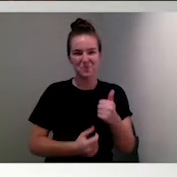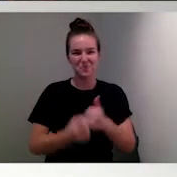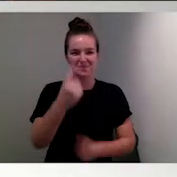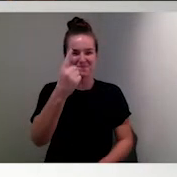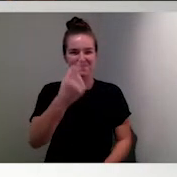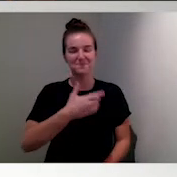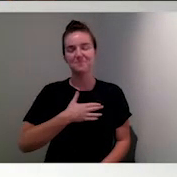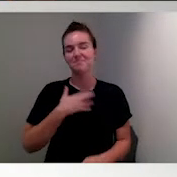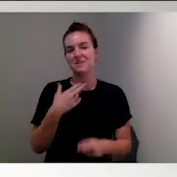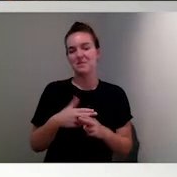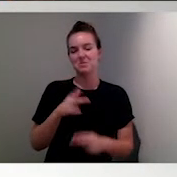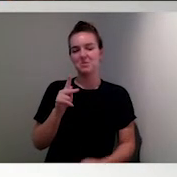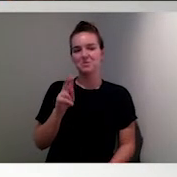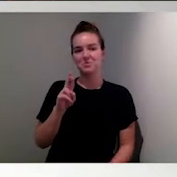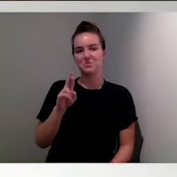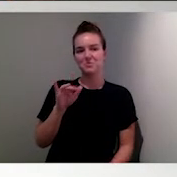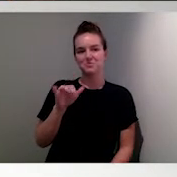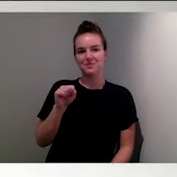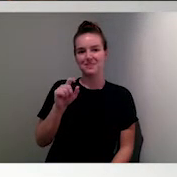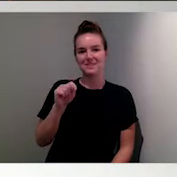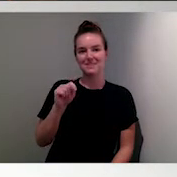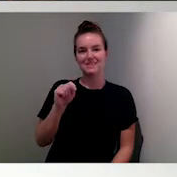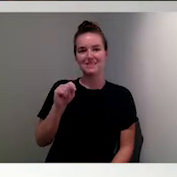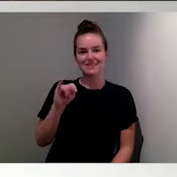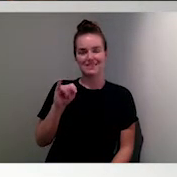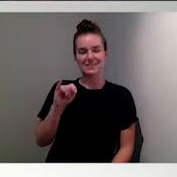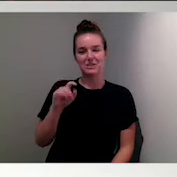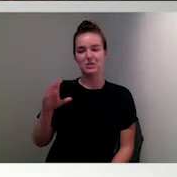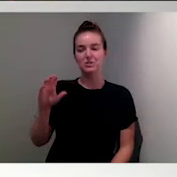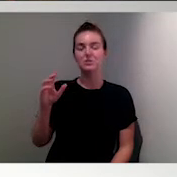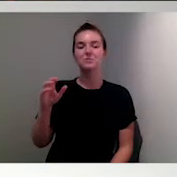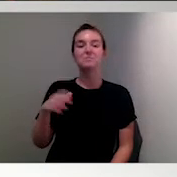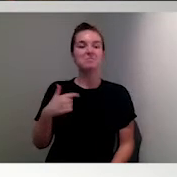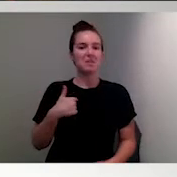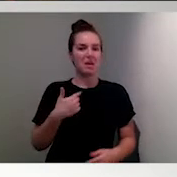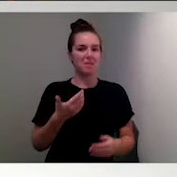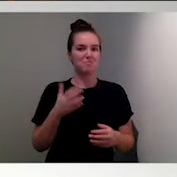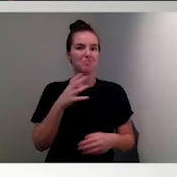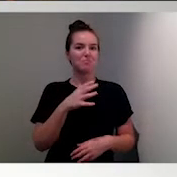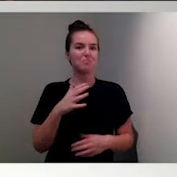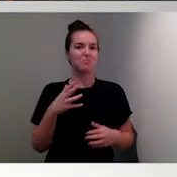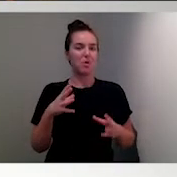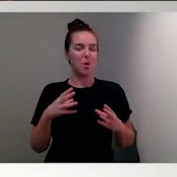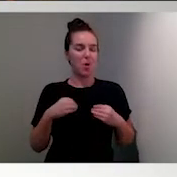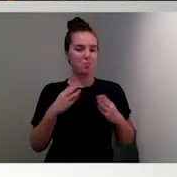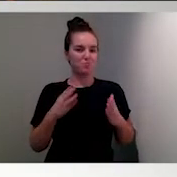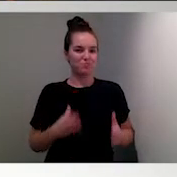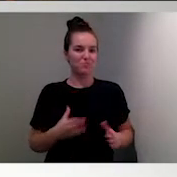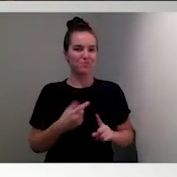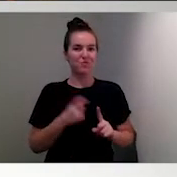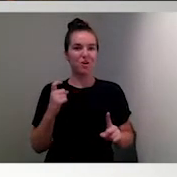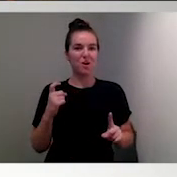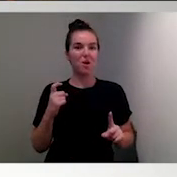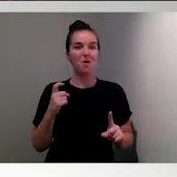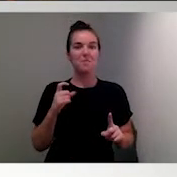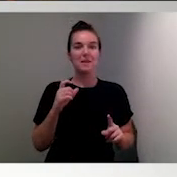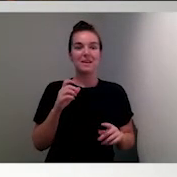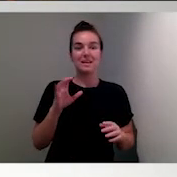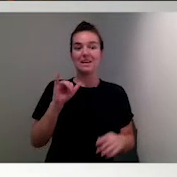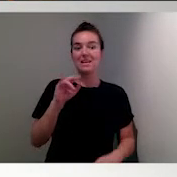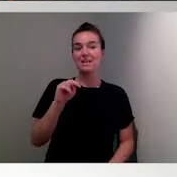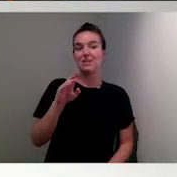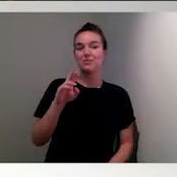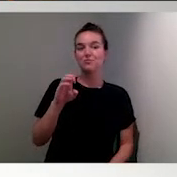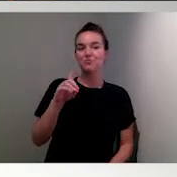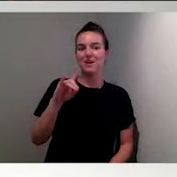my name is Christy Durso, and I'm the owner of Incredible Memories Travel. I'm so happy to see you all here to listen to me kind of